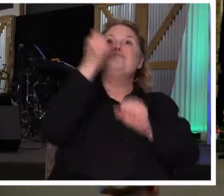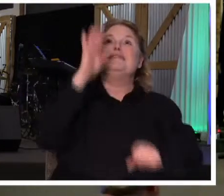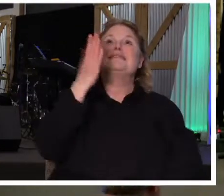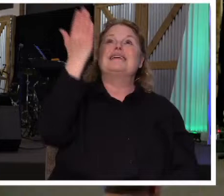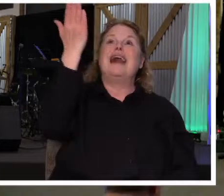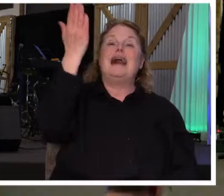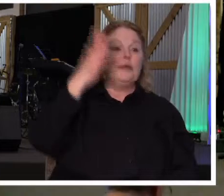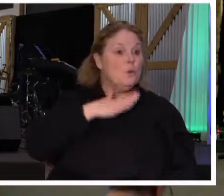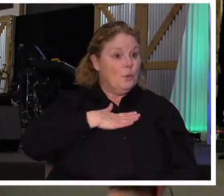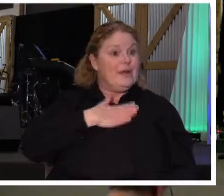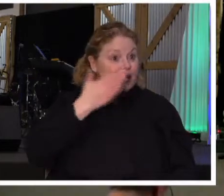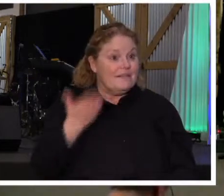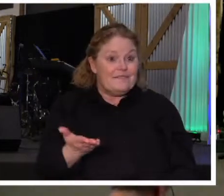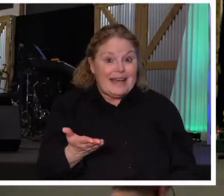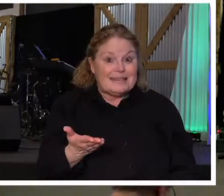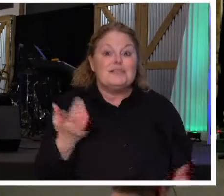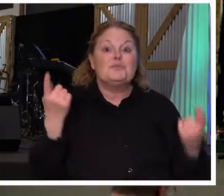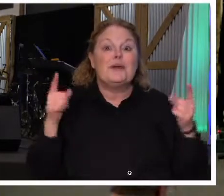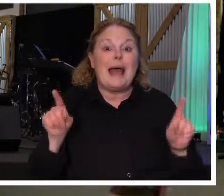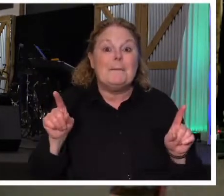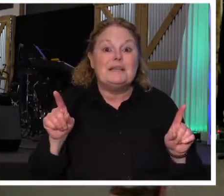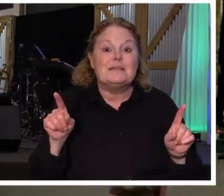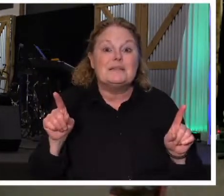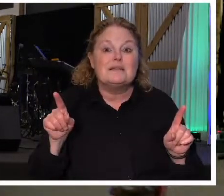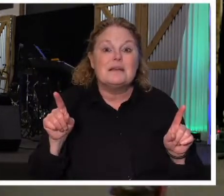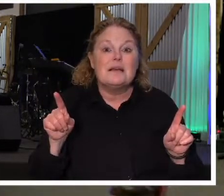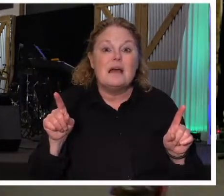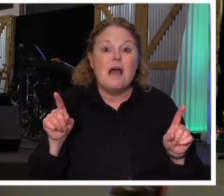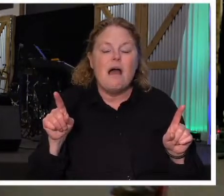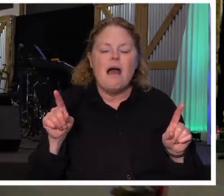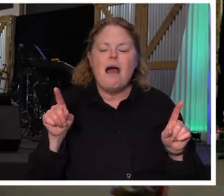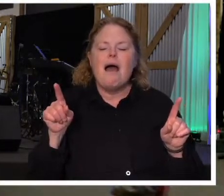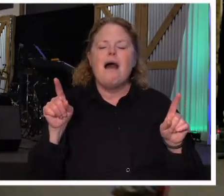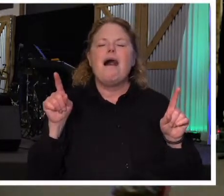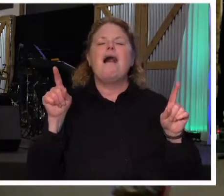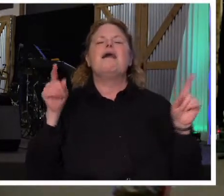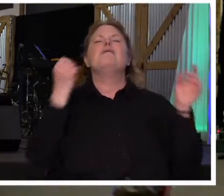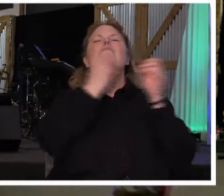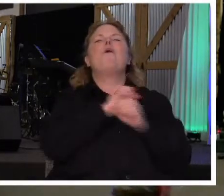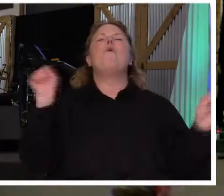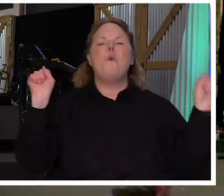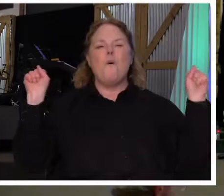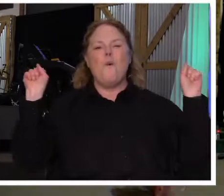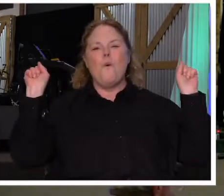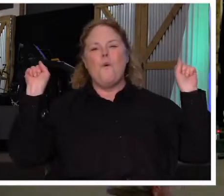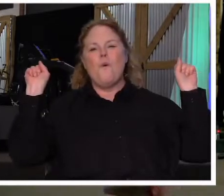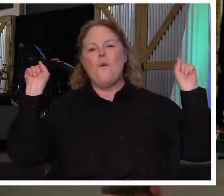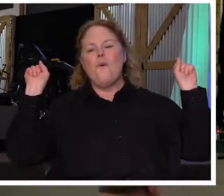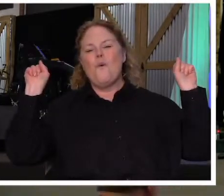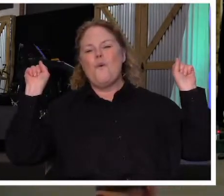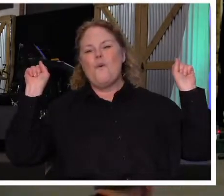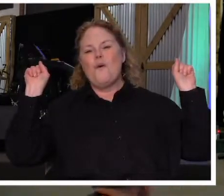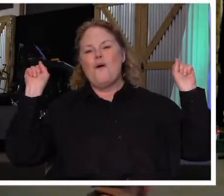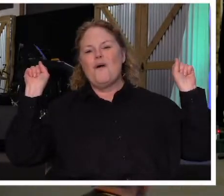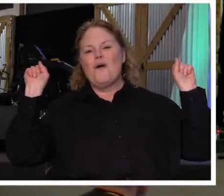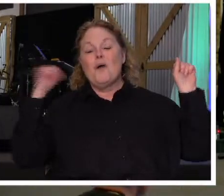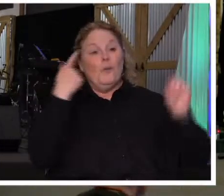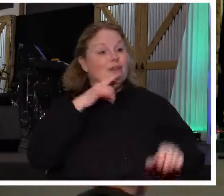as he confesses his sin, redemption explodes into his life. And